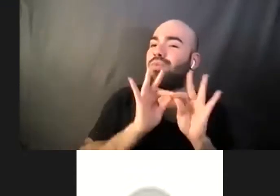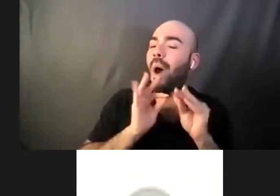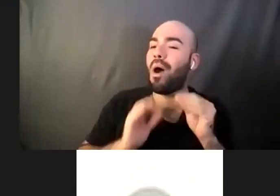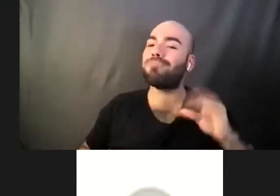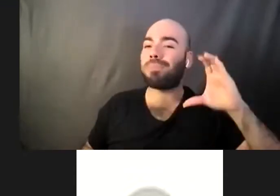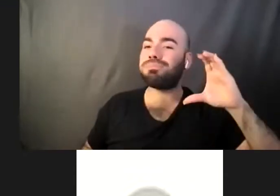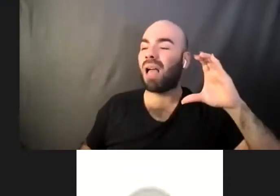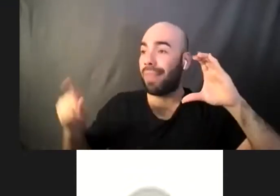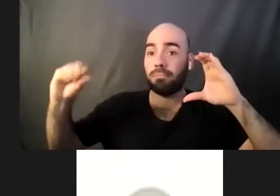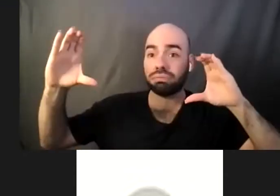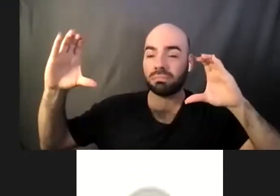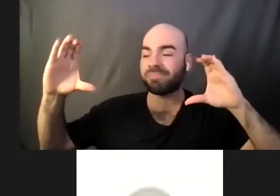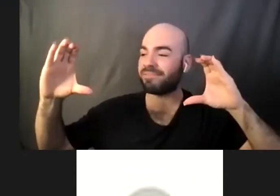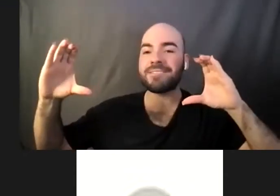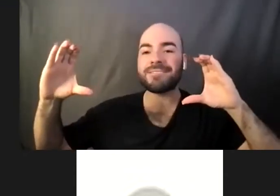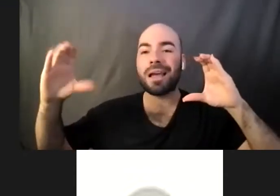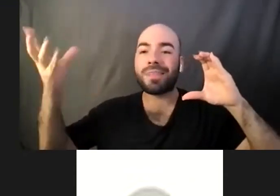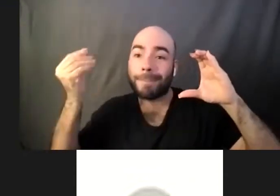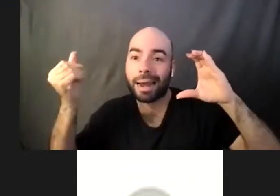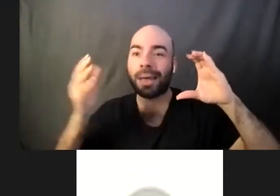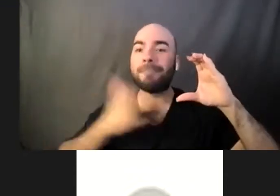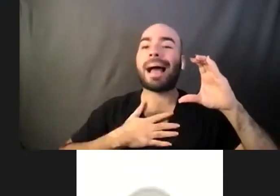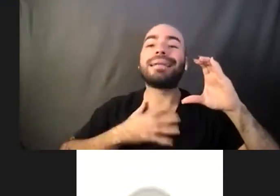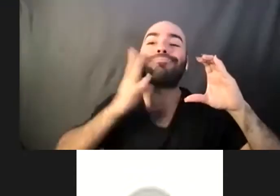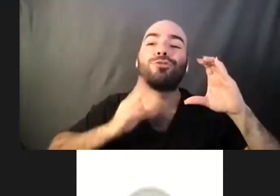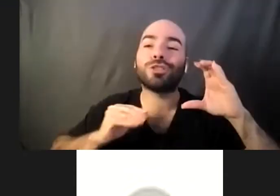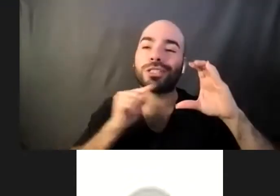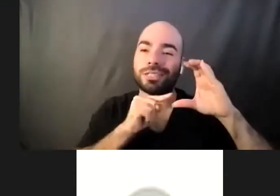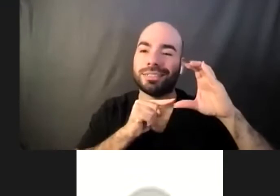be ashamed of my whole life. So